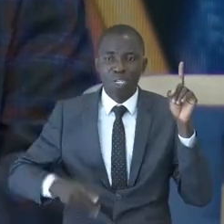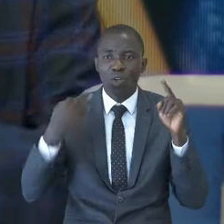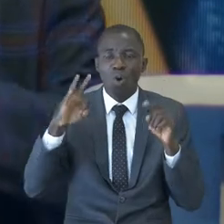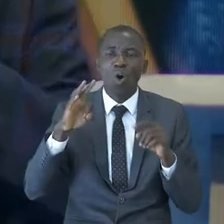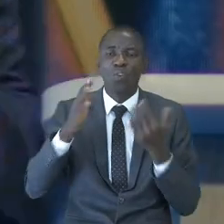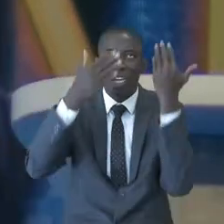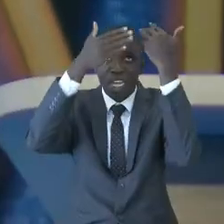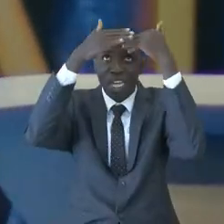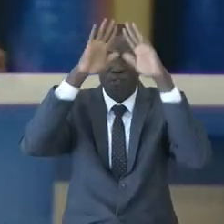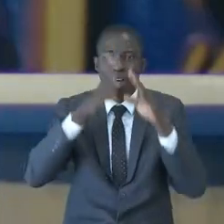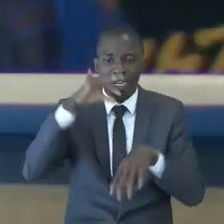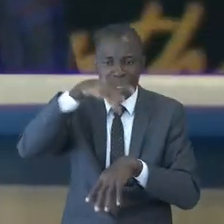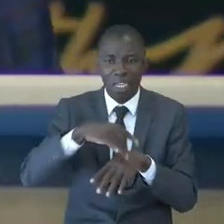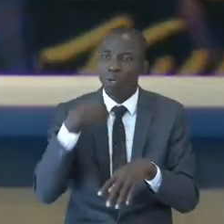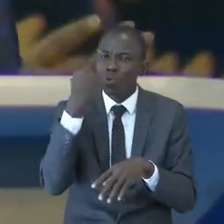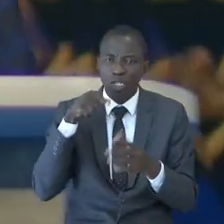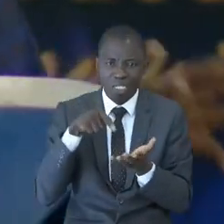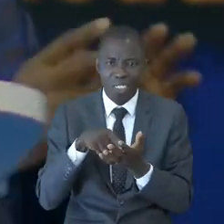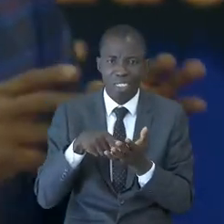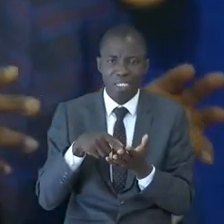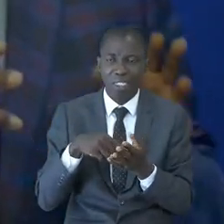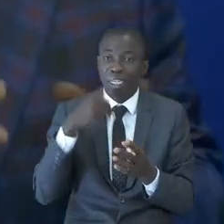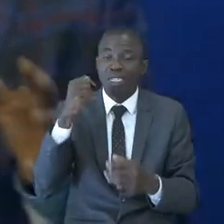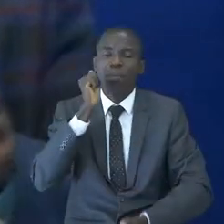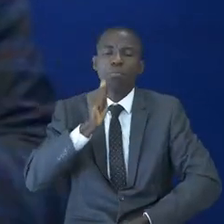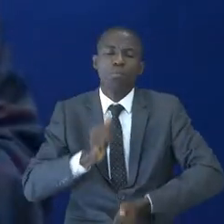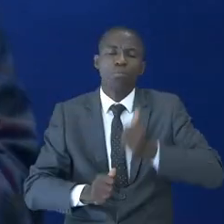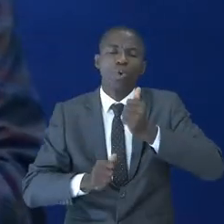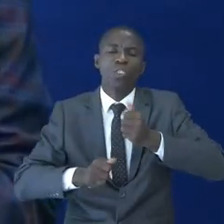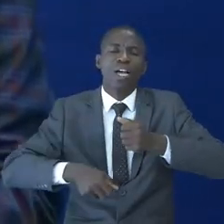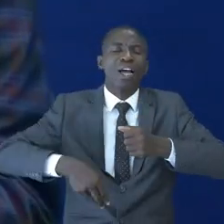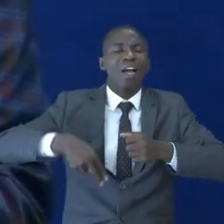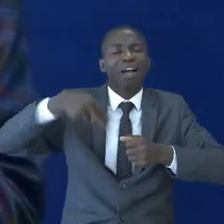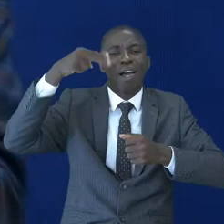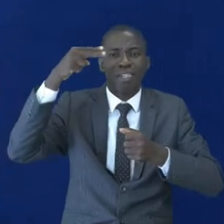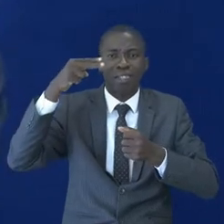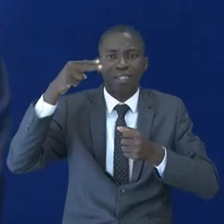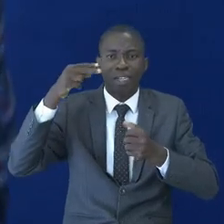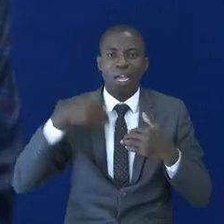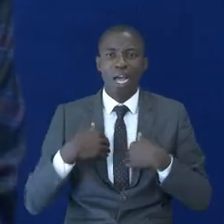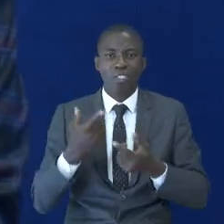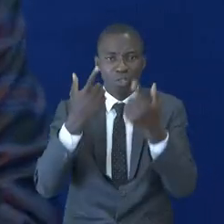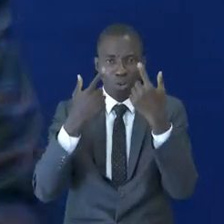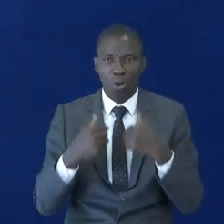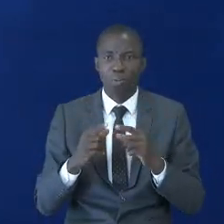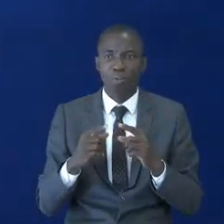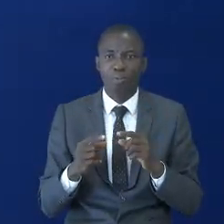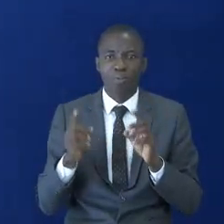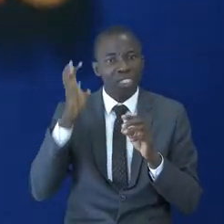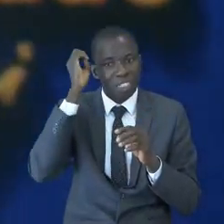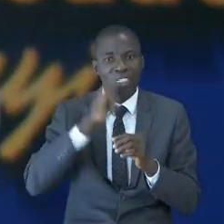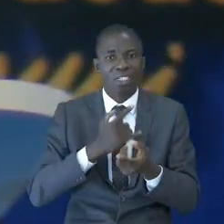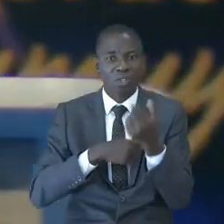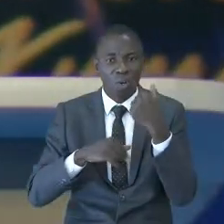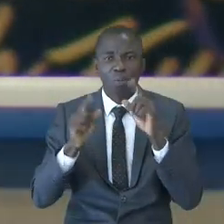and earth. Who is this? The Most High has come and is coming